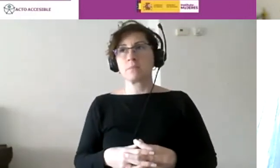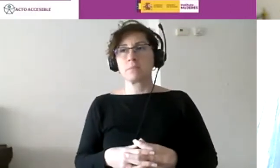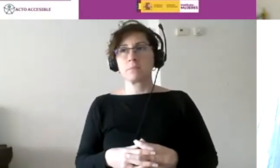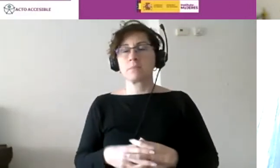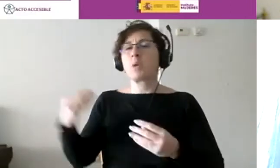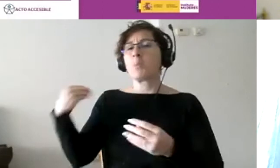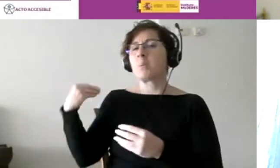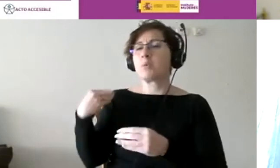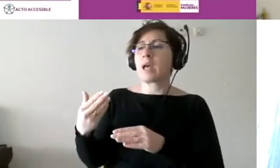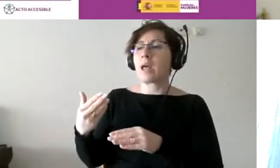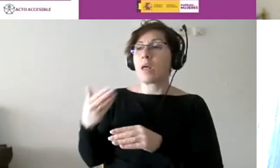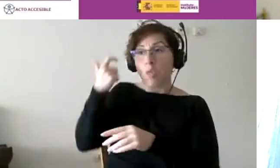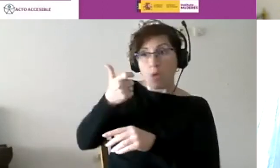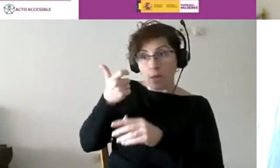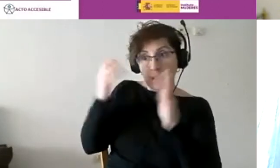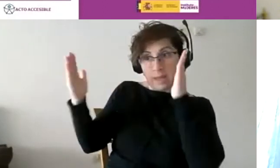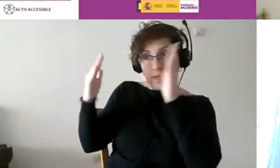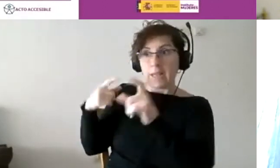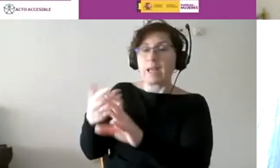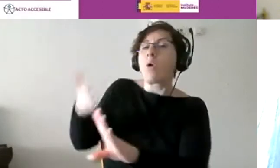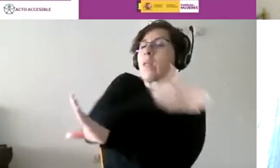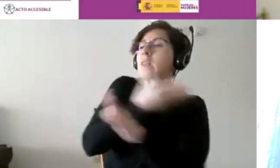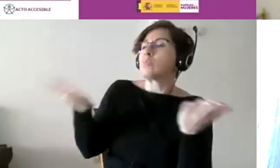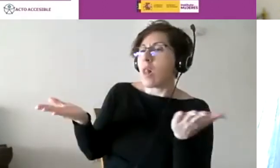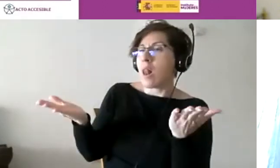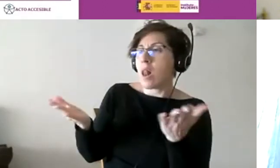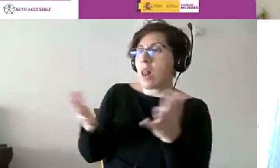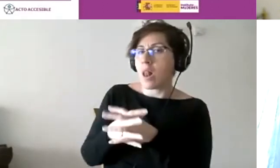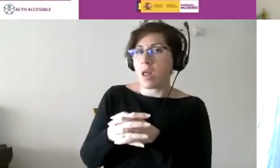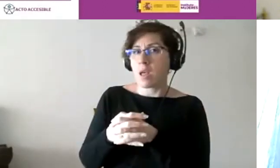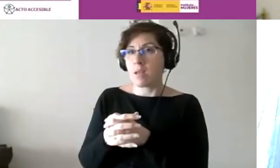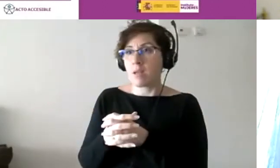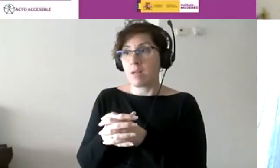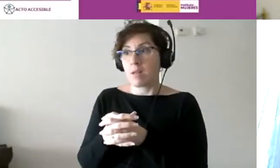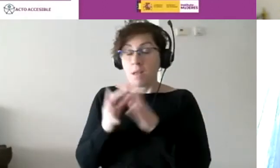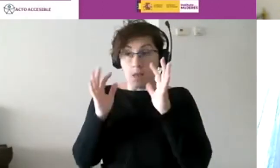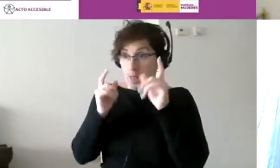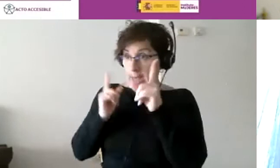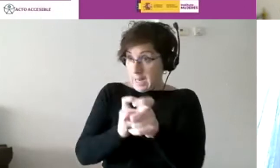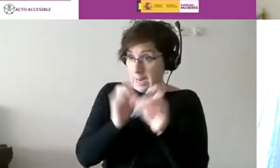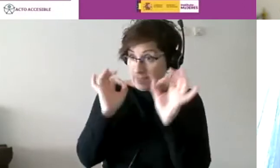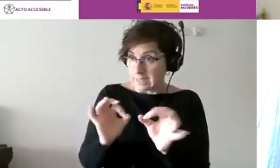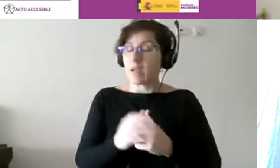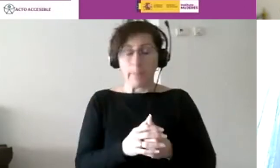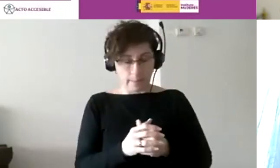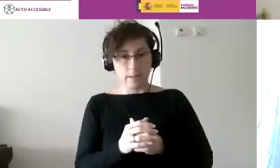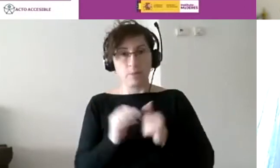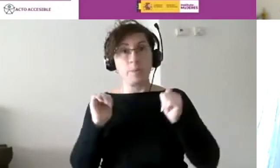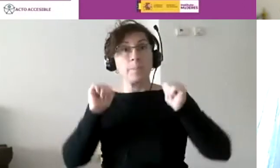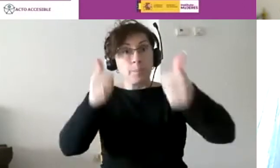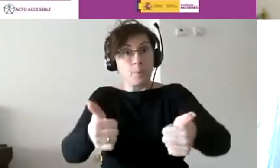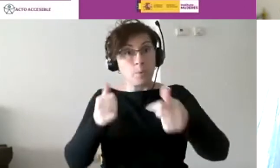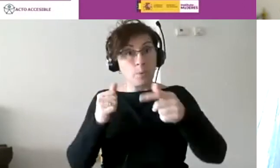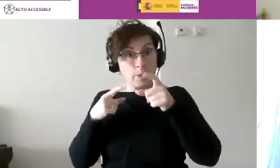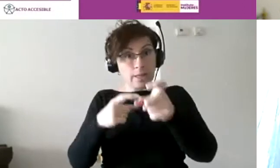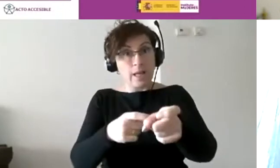Well, as soon as war started, we tried to get out of there. So I took my car